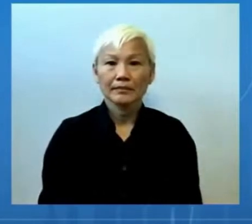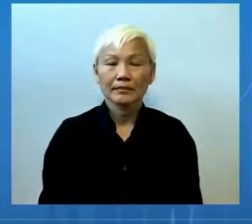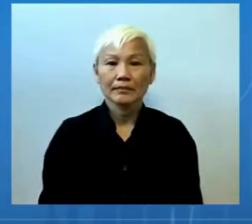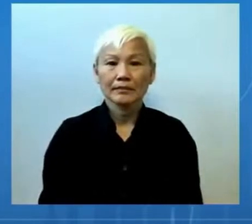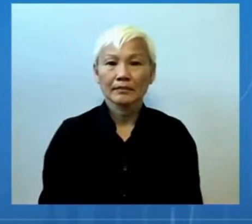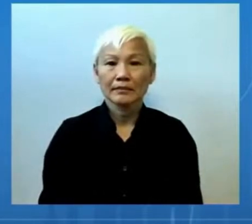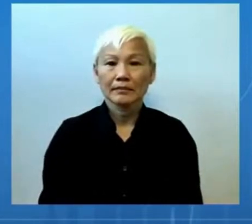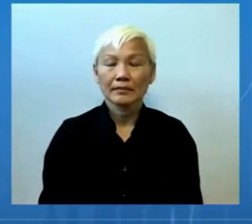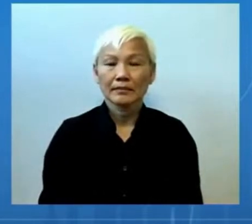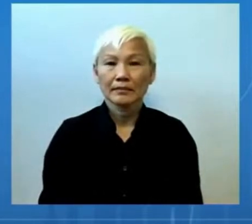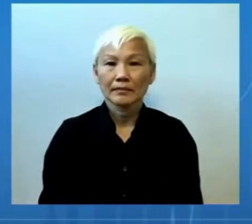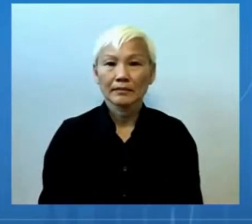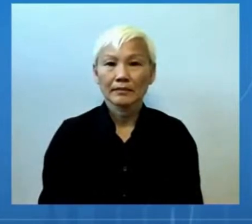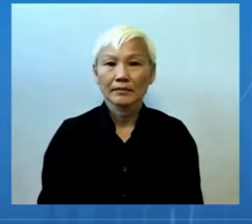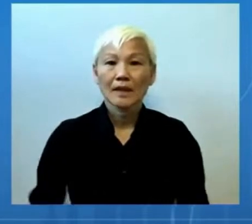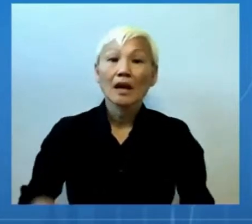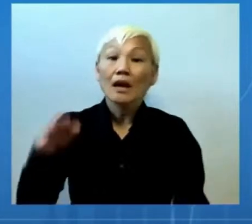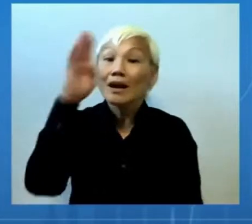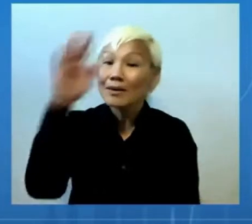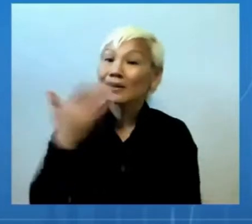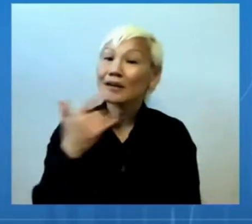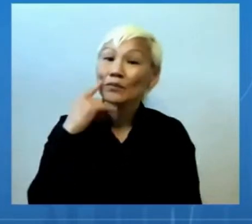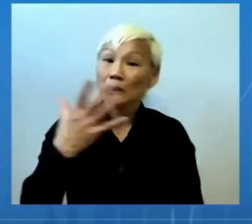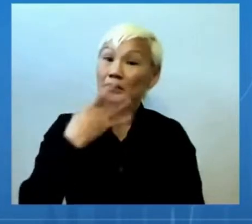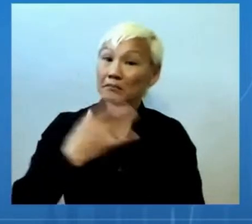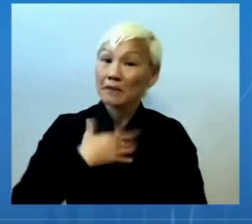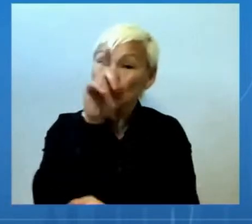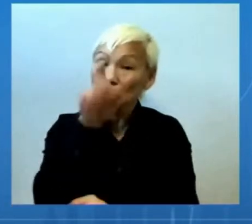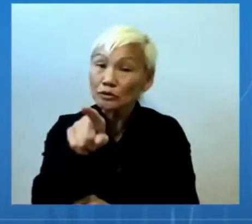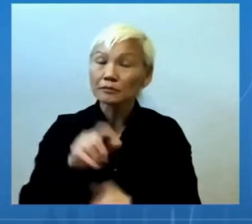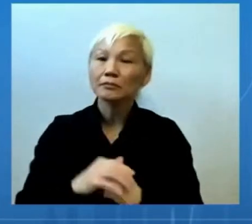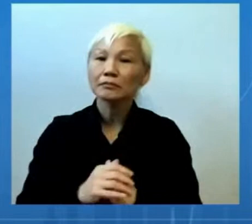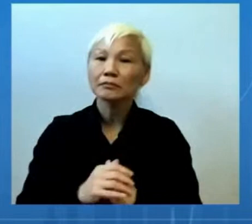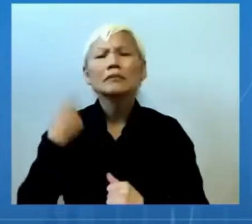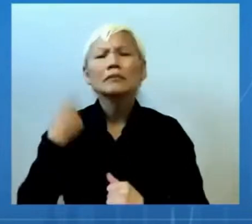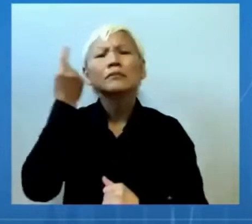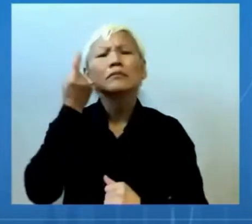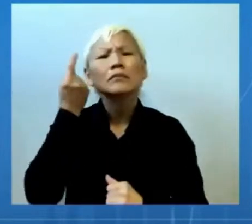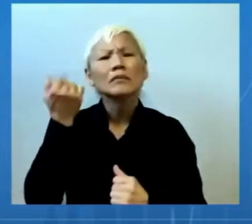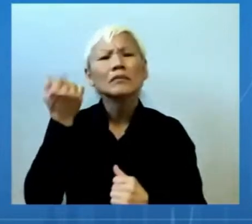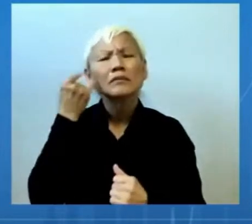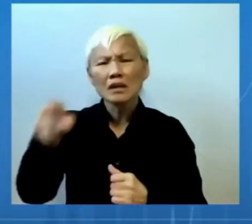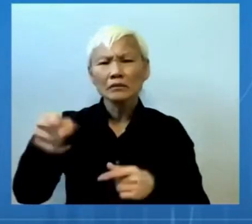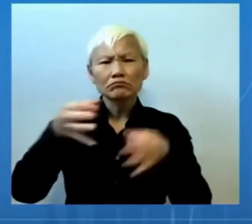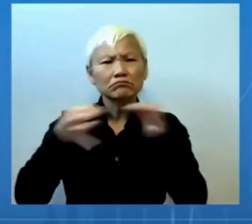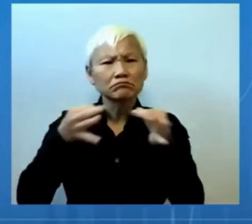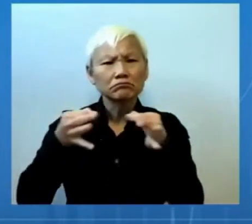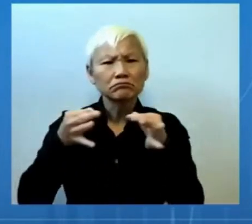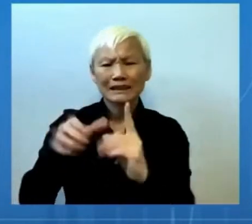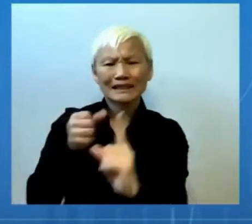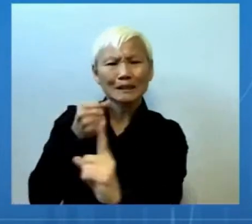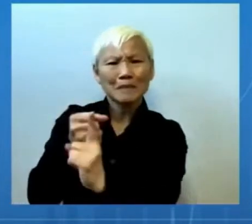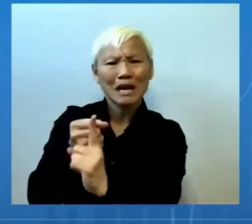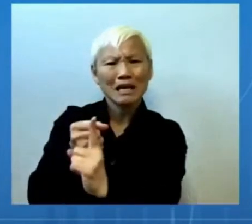Hi, thank you so much for taking my question. I was wondering if you could talk a little bit about the impact of the news on that